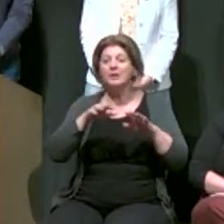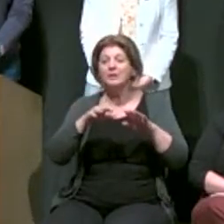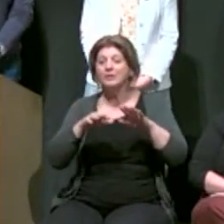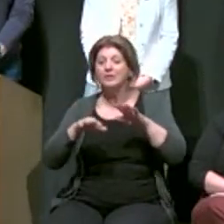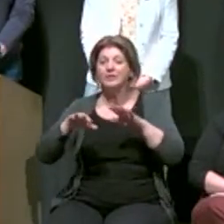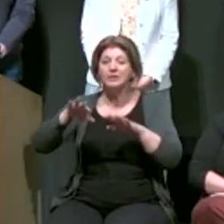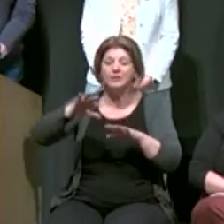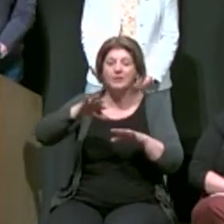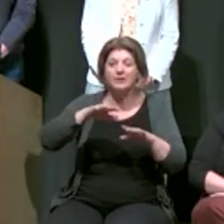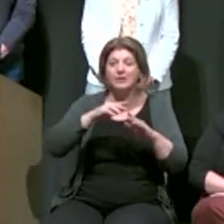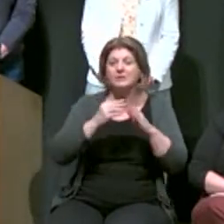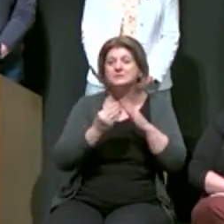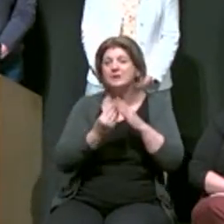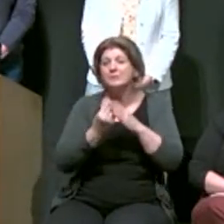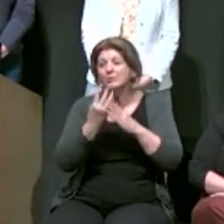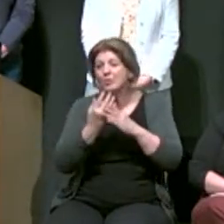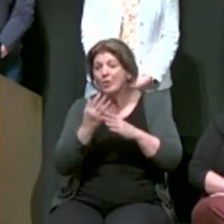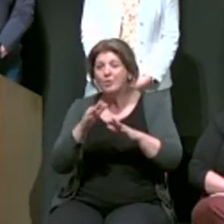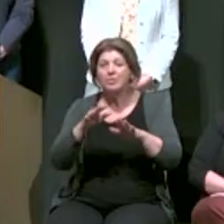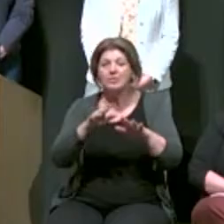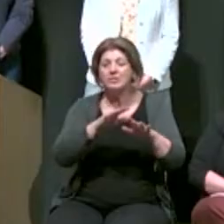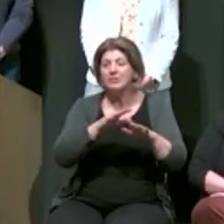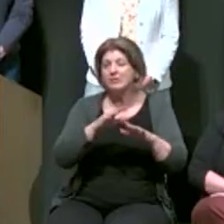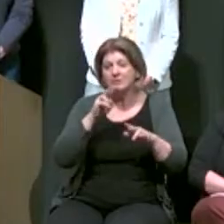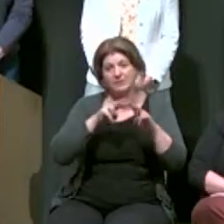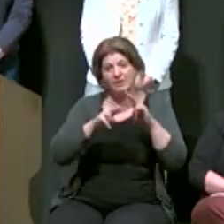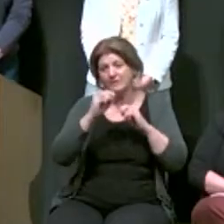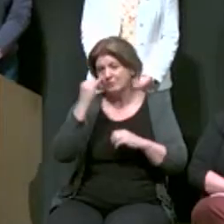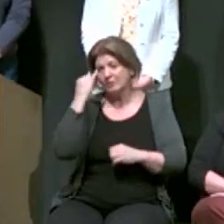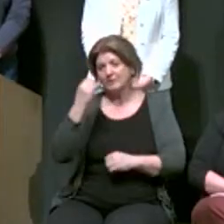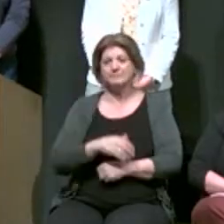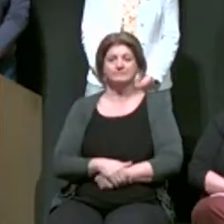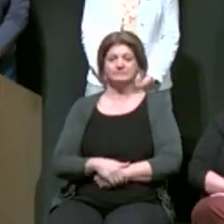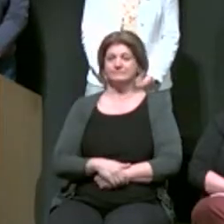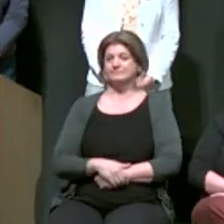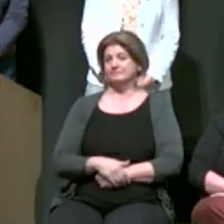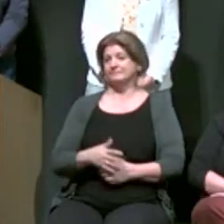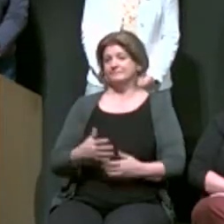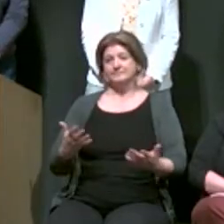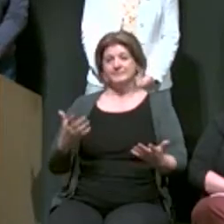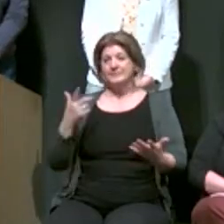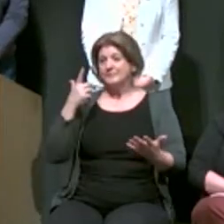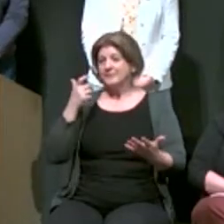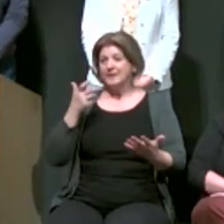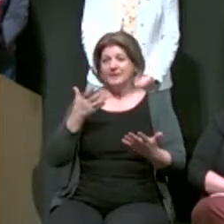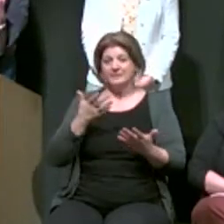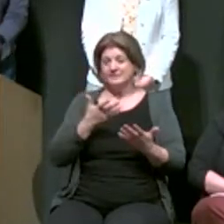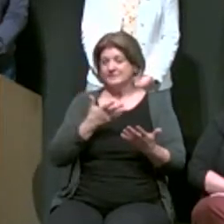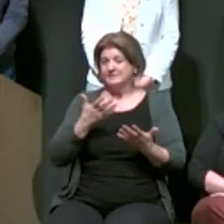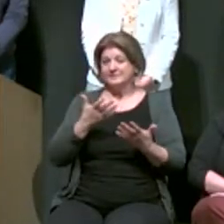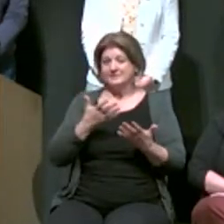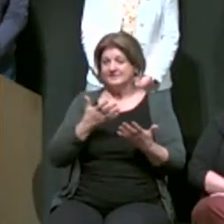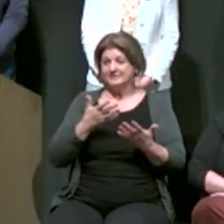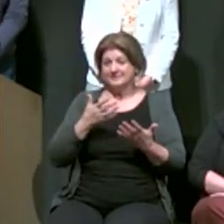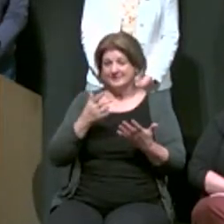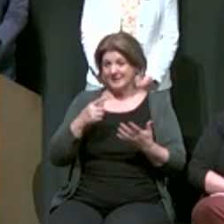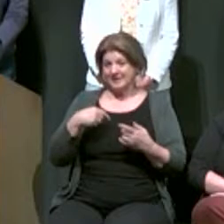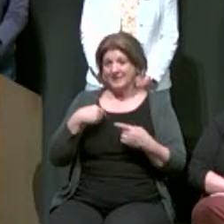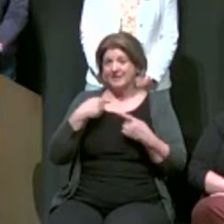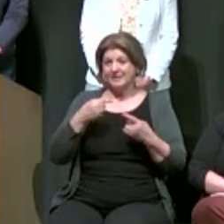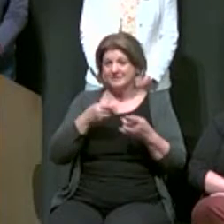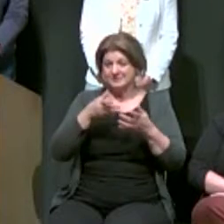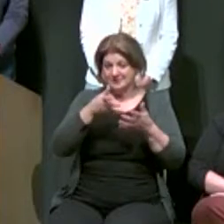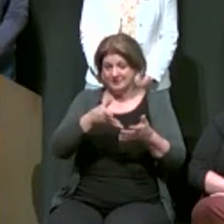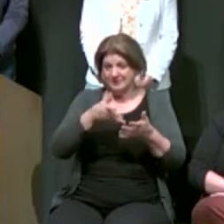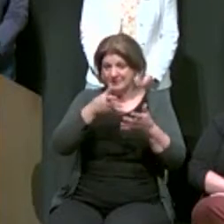will gain vegetation, I have no idea. Because, I mean, this has been submerged and